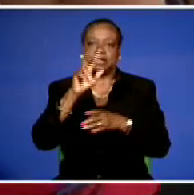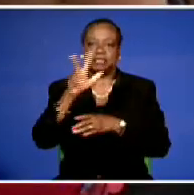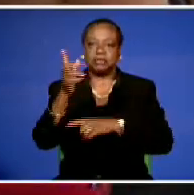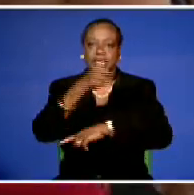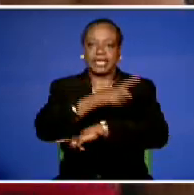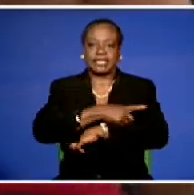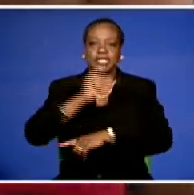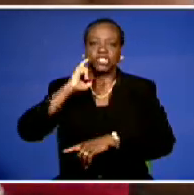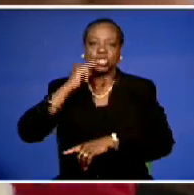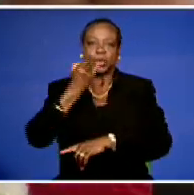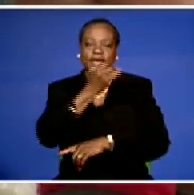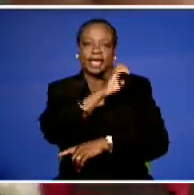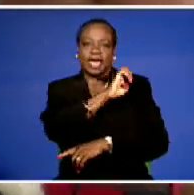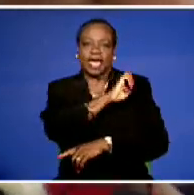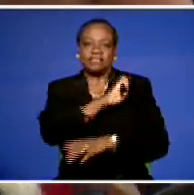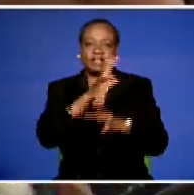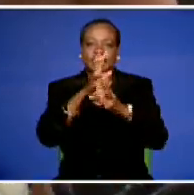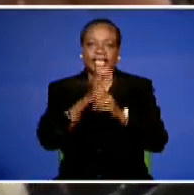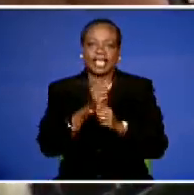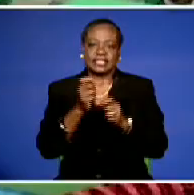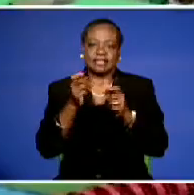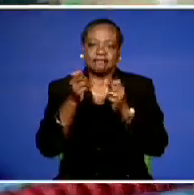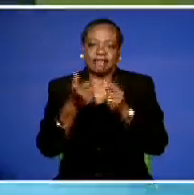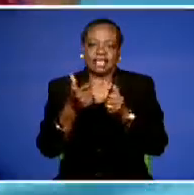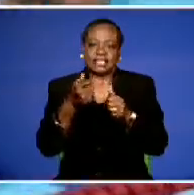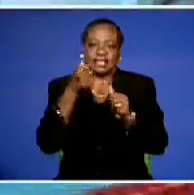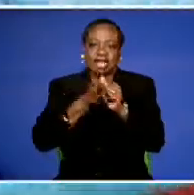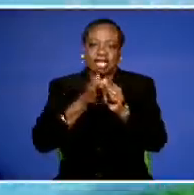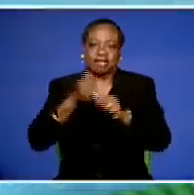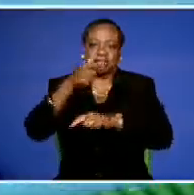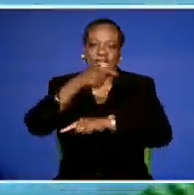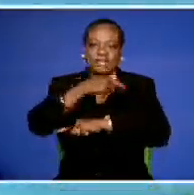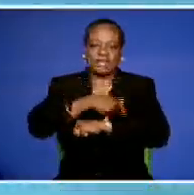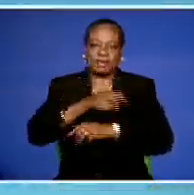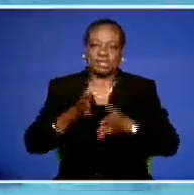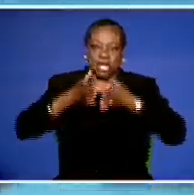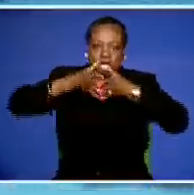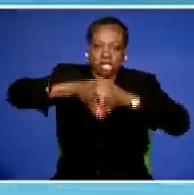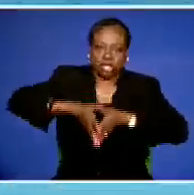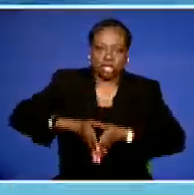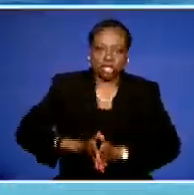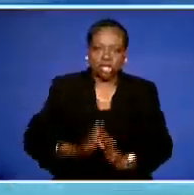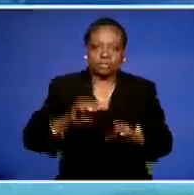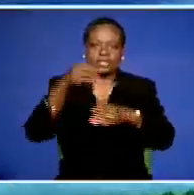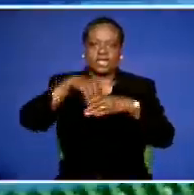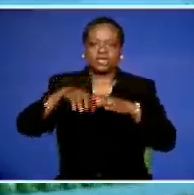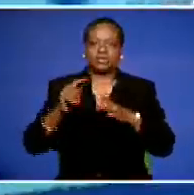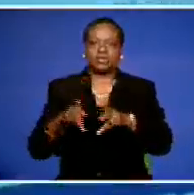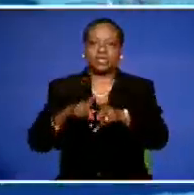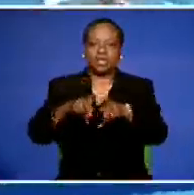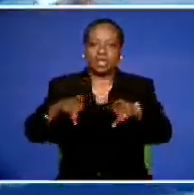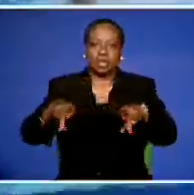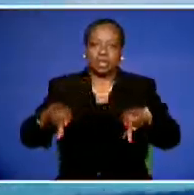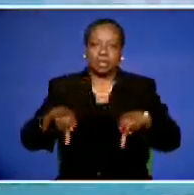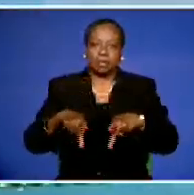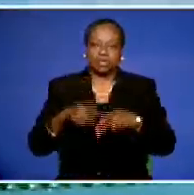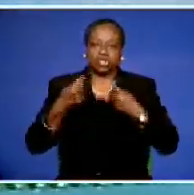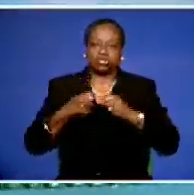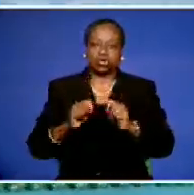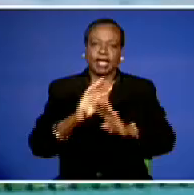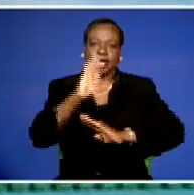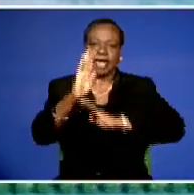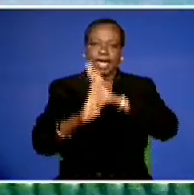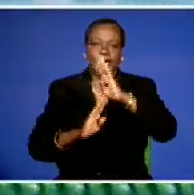Evans gets a little bit faster every time she jumps into the pool. Evans, who admits that she's trying her hands at the